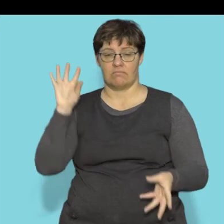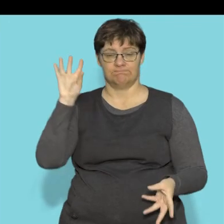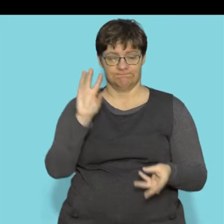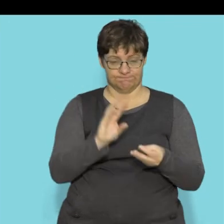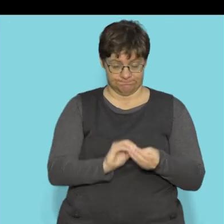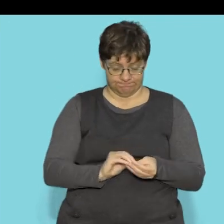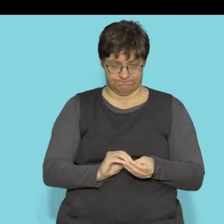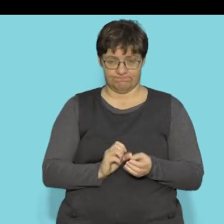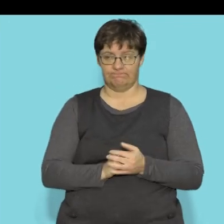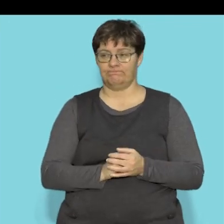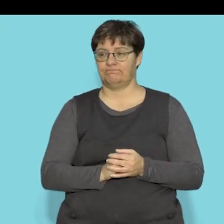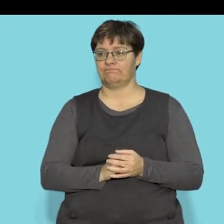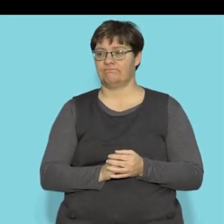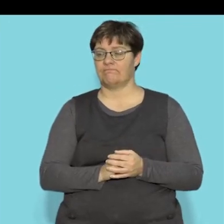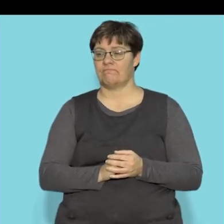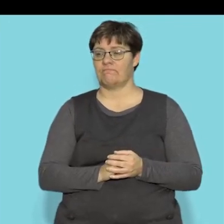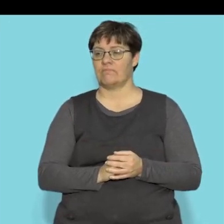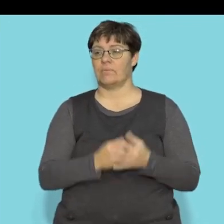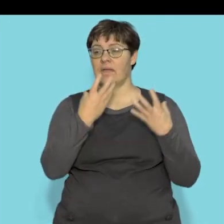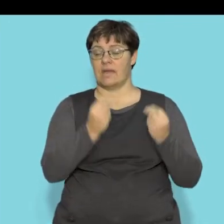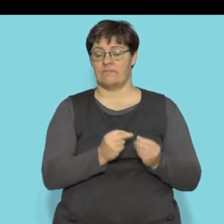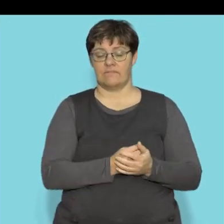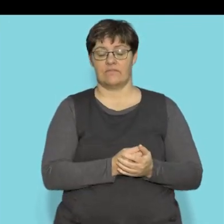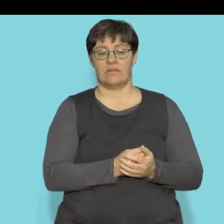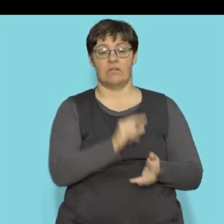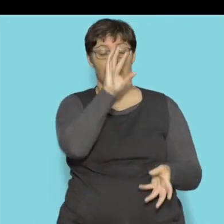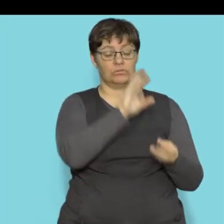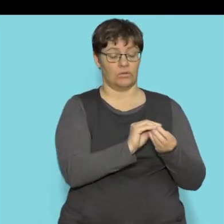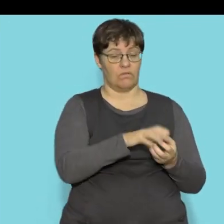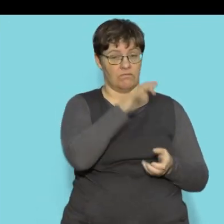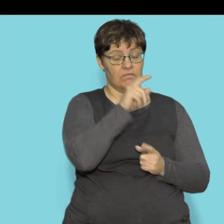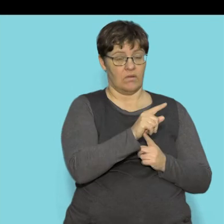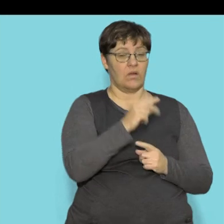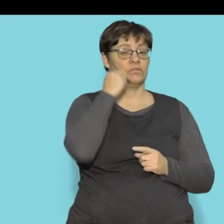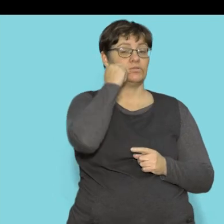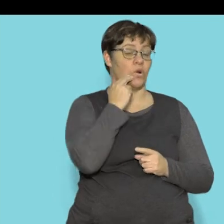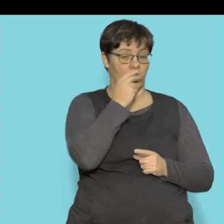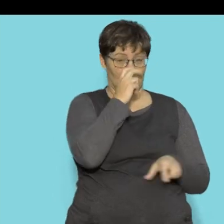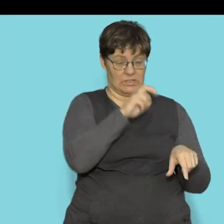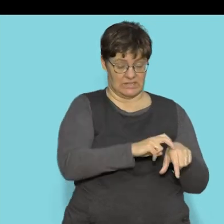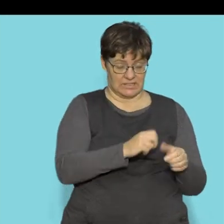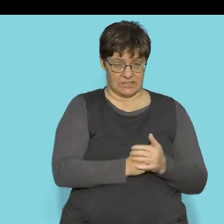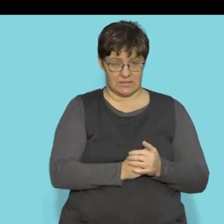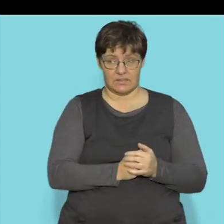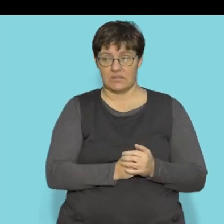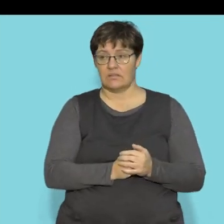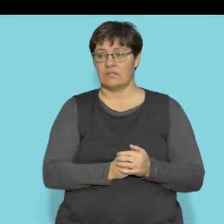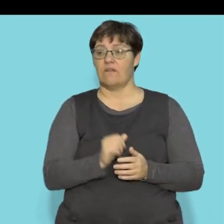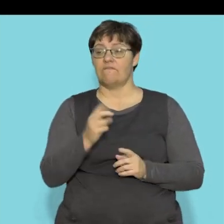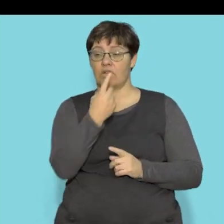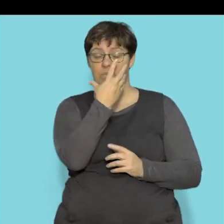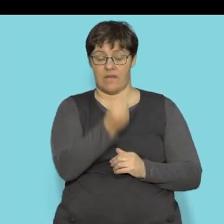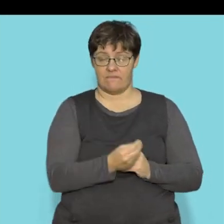Now to put this all together, we have the total volume of the chocolate required. So